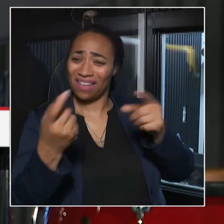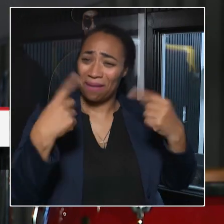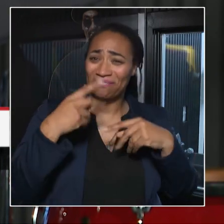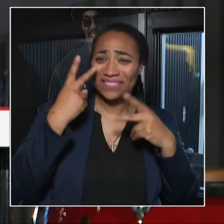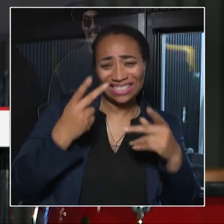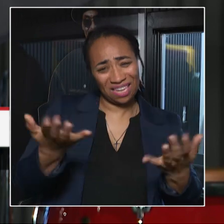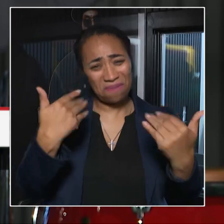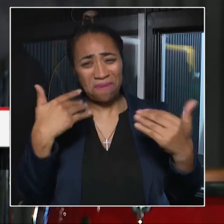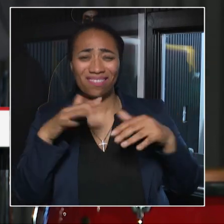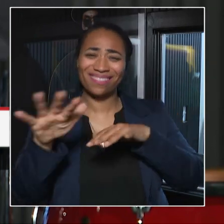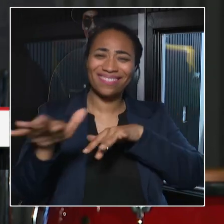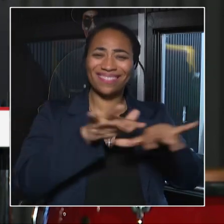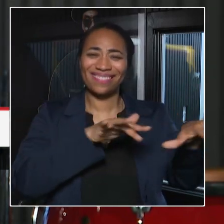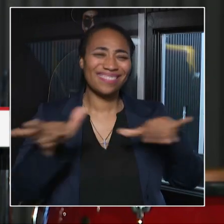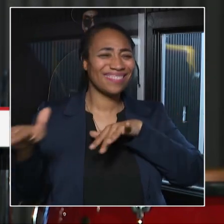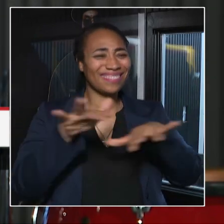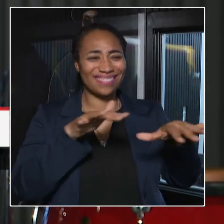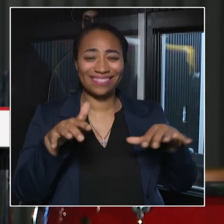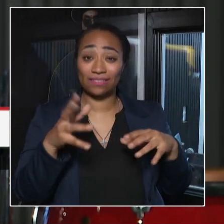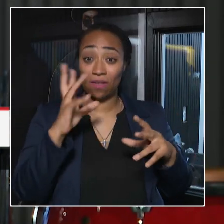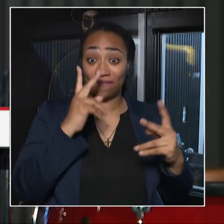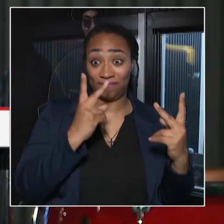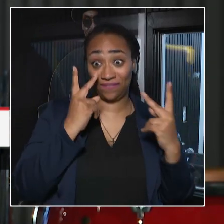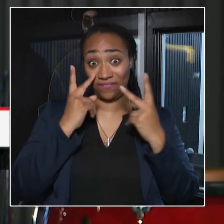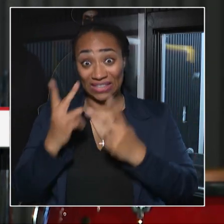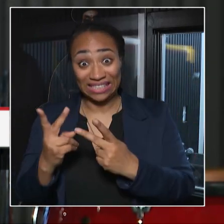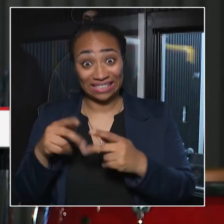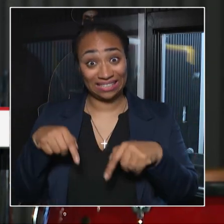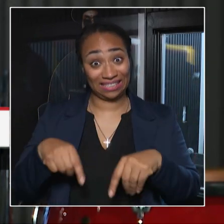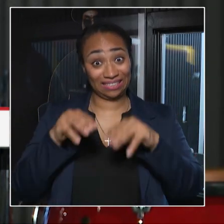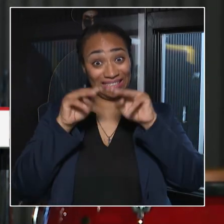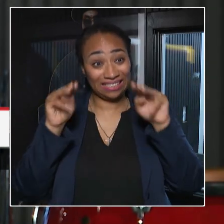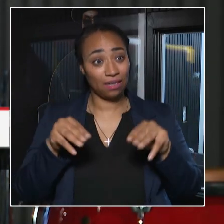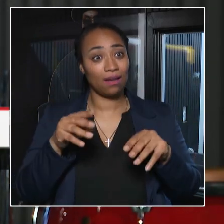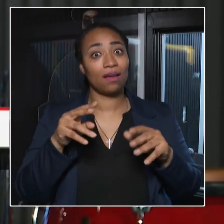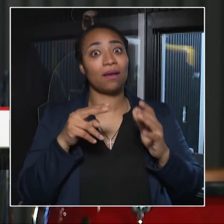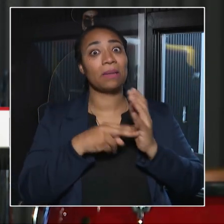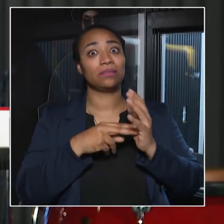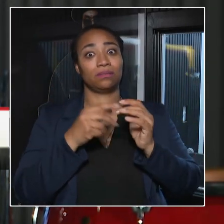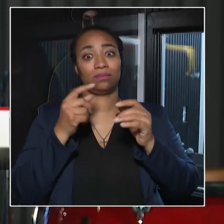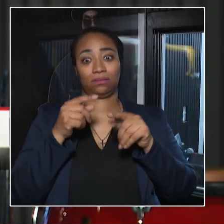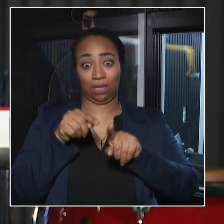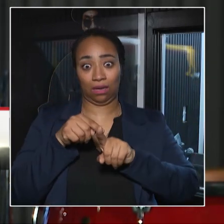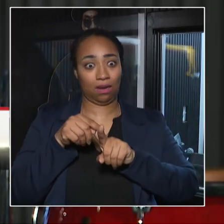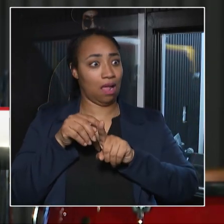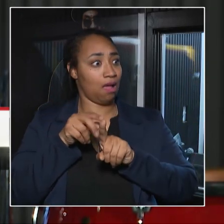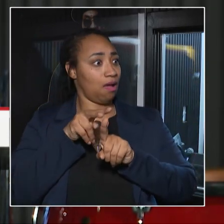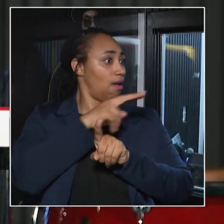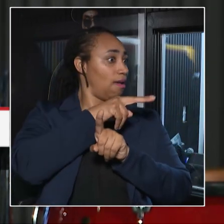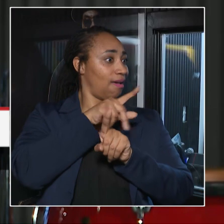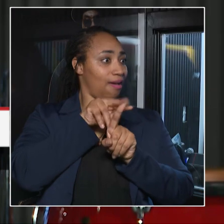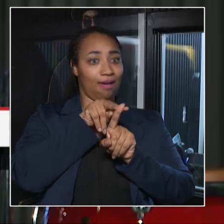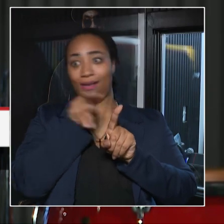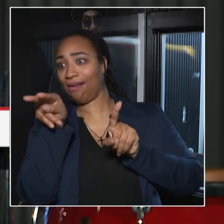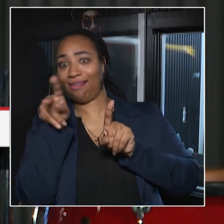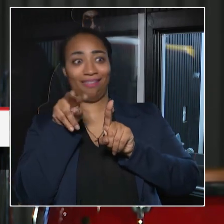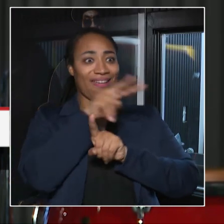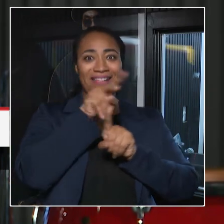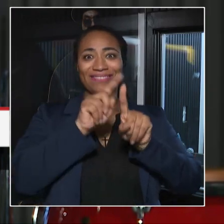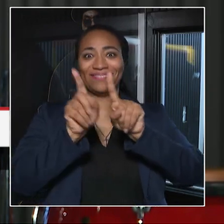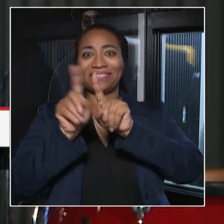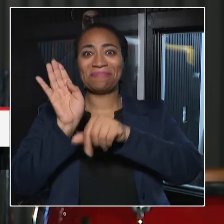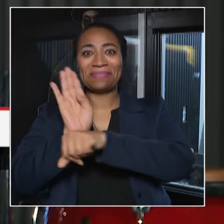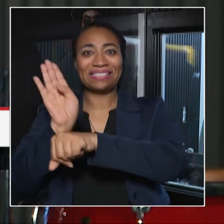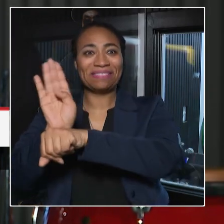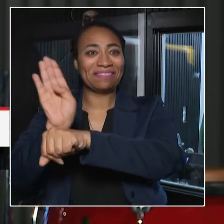here. All right? And Mommy, where you at? I love you, Mom. My mom in the